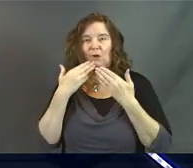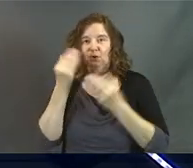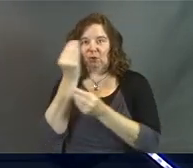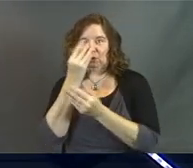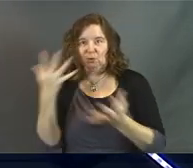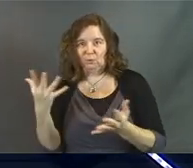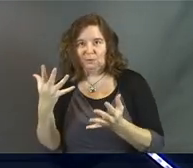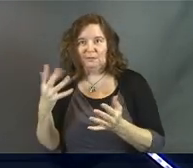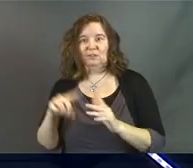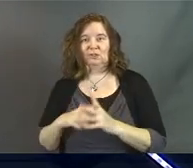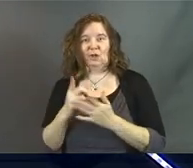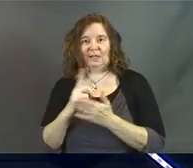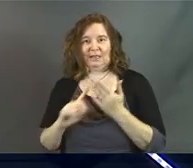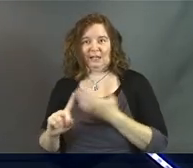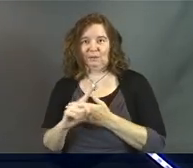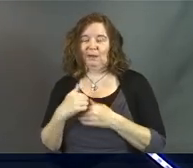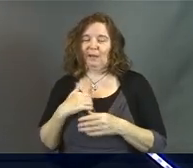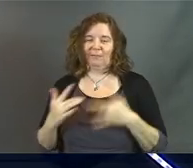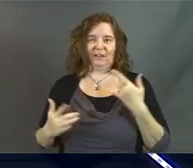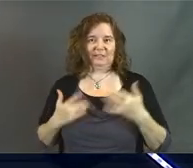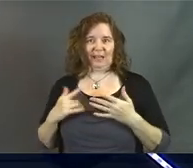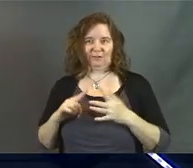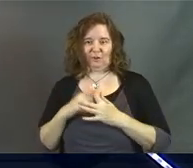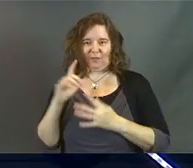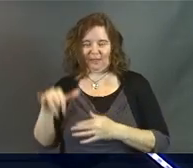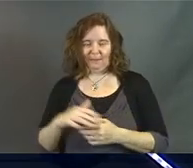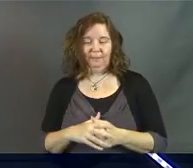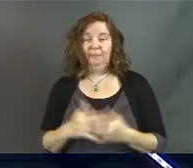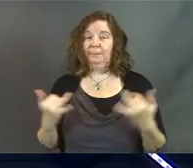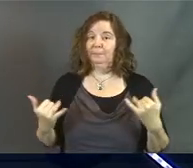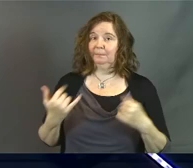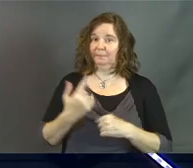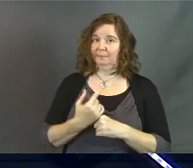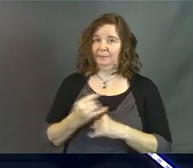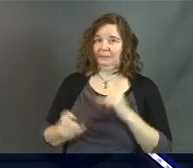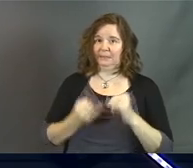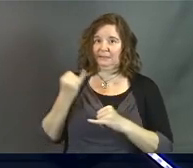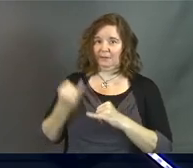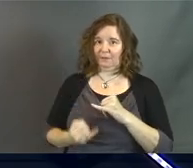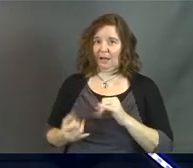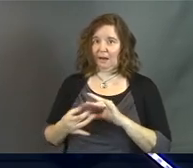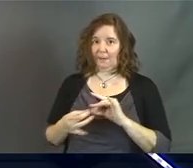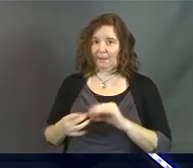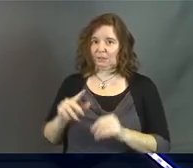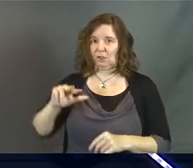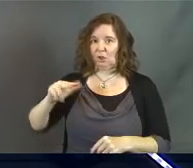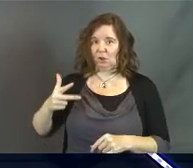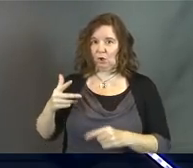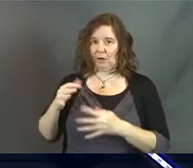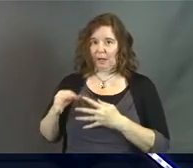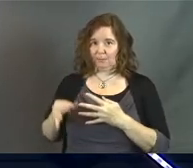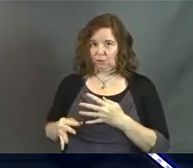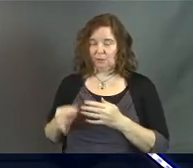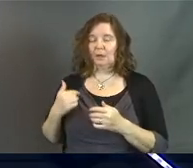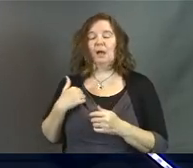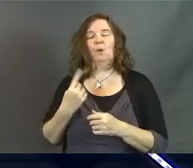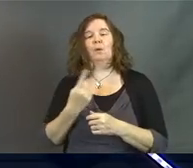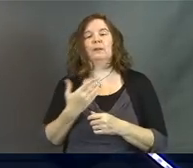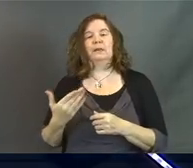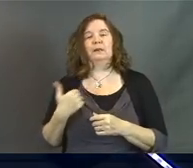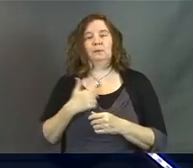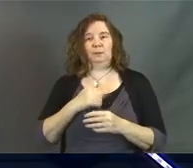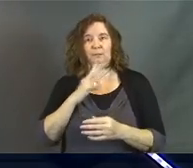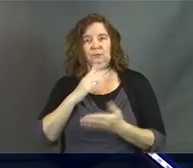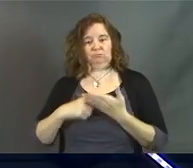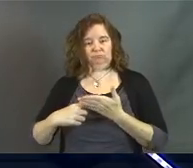news starting next week, and I'm very excited to get onto that series. But today is the final message in the third option. And one of the things